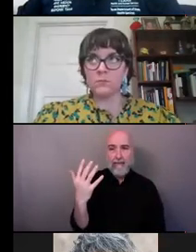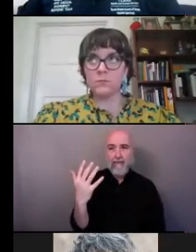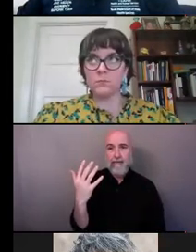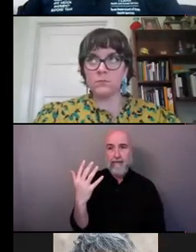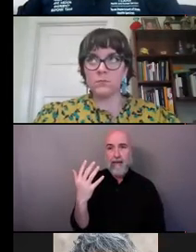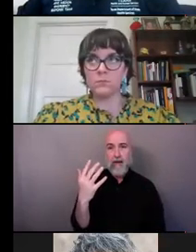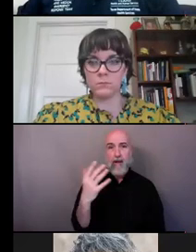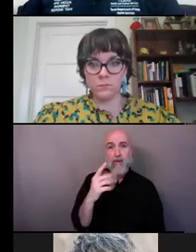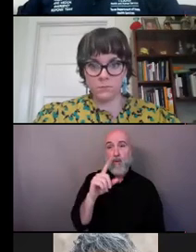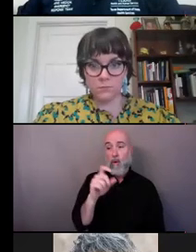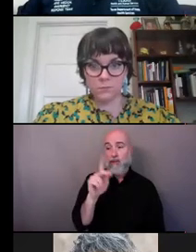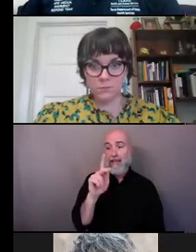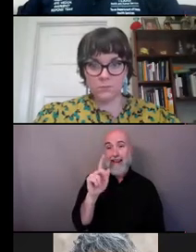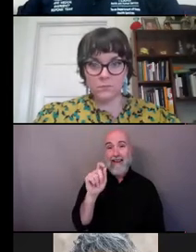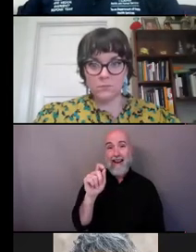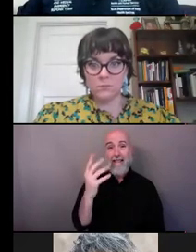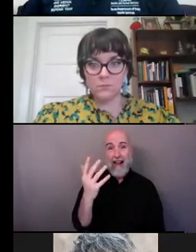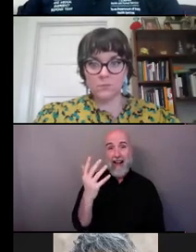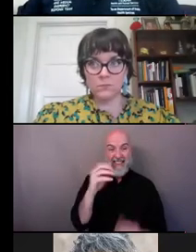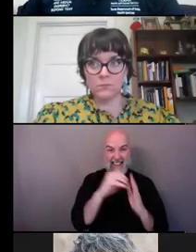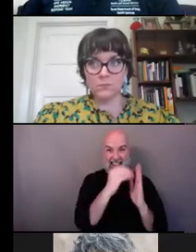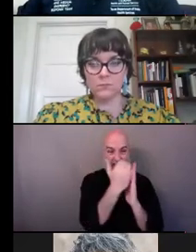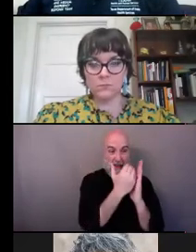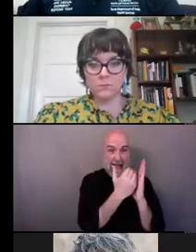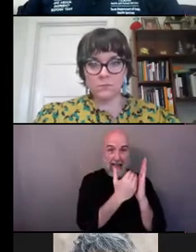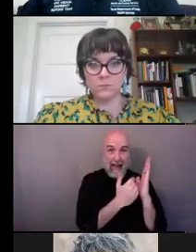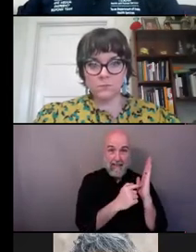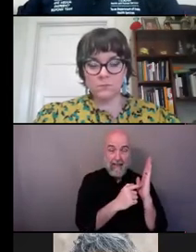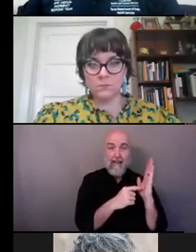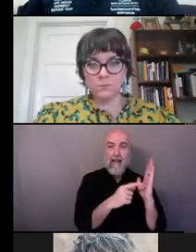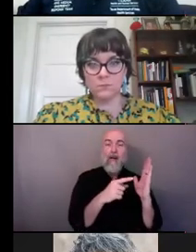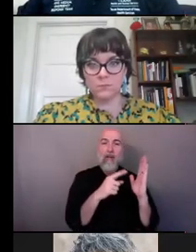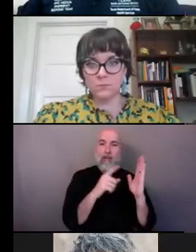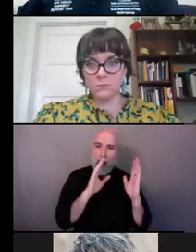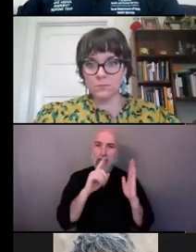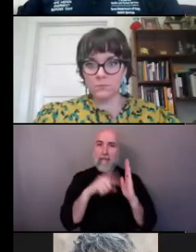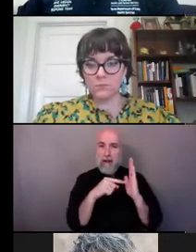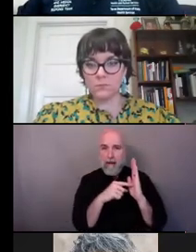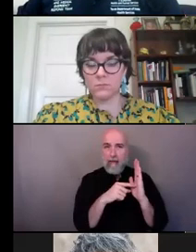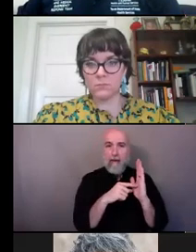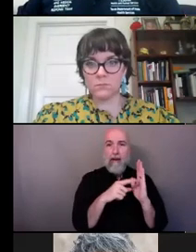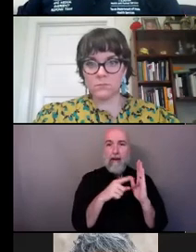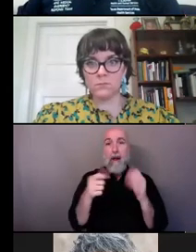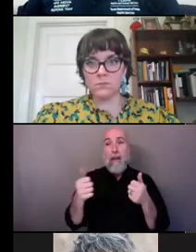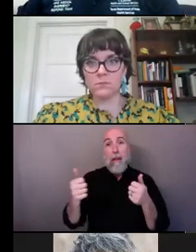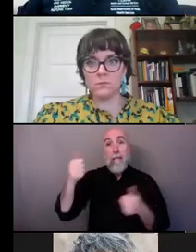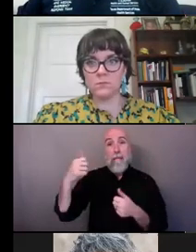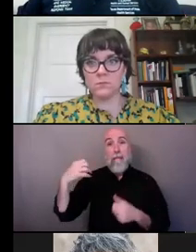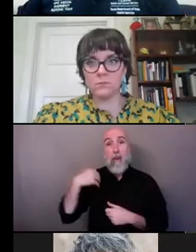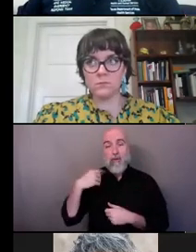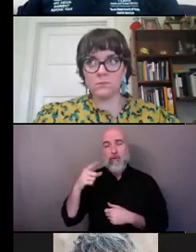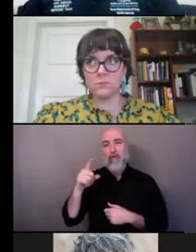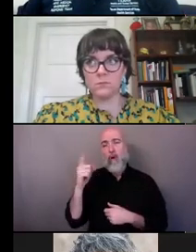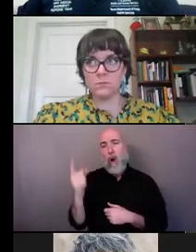Question K.5 in that EEOC guidance document points out that employers should